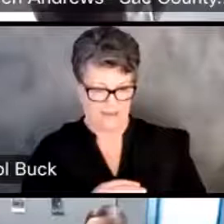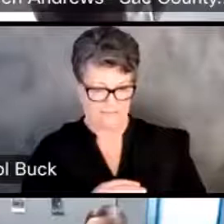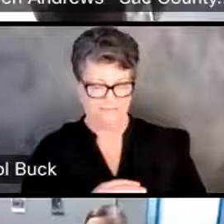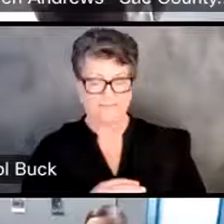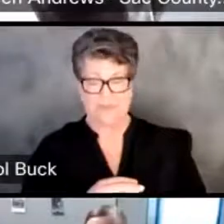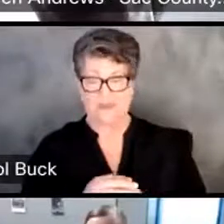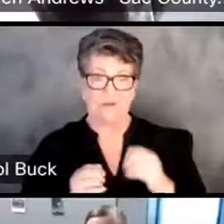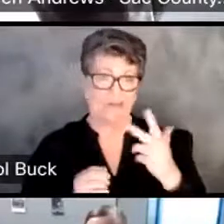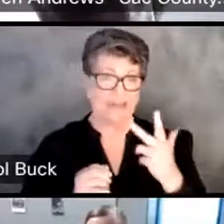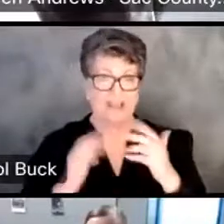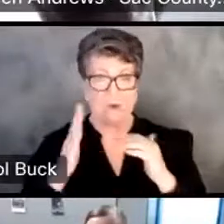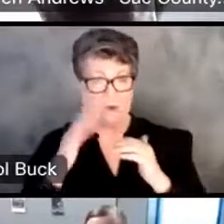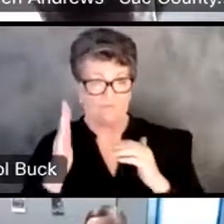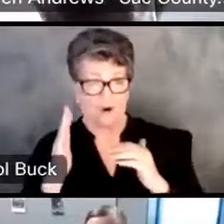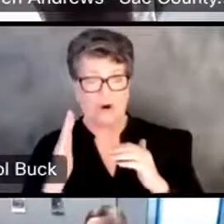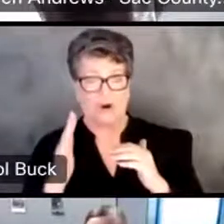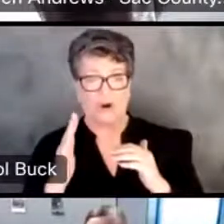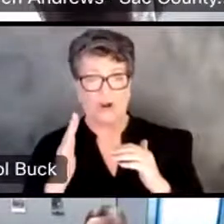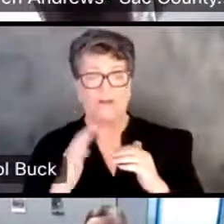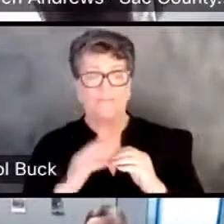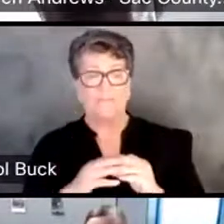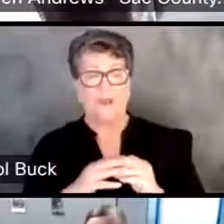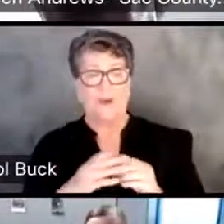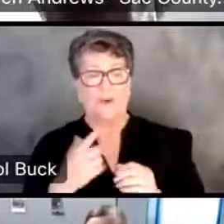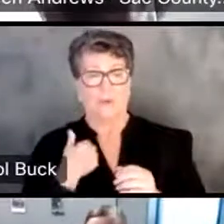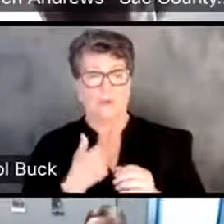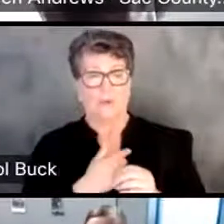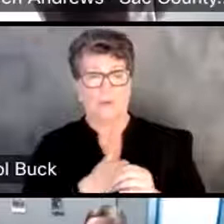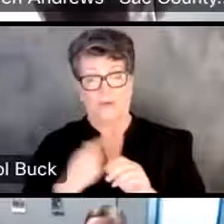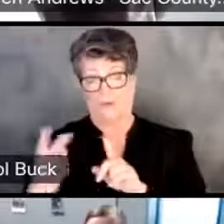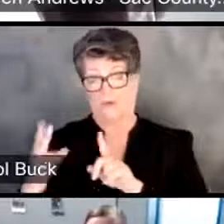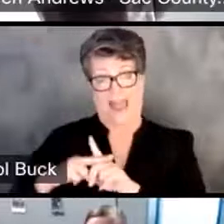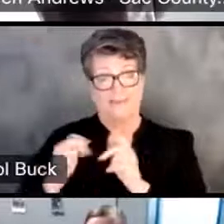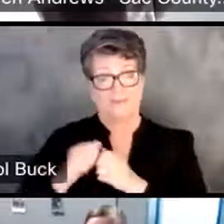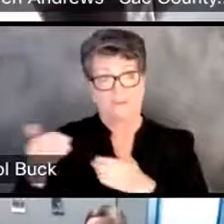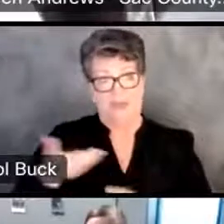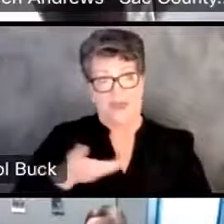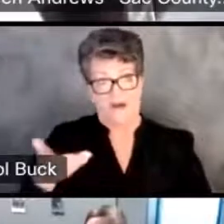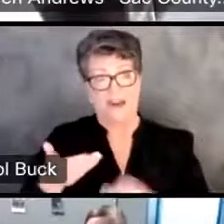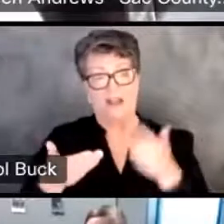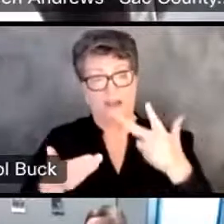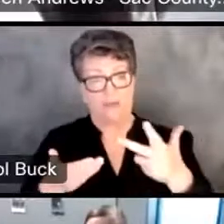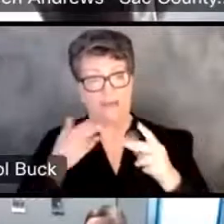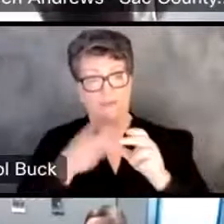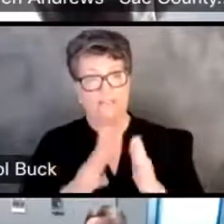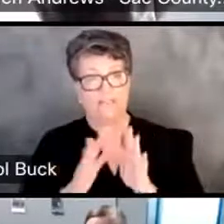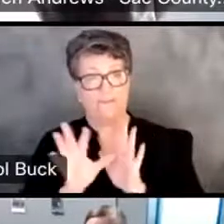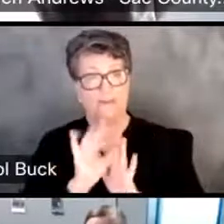3 or over. We were tasked with hiring 3 participant choice